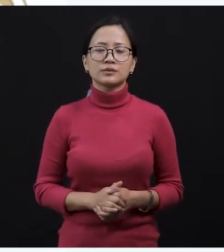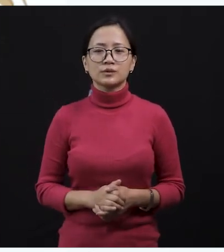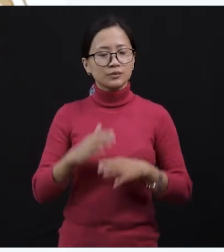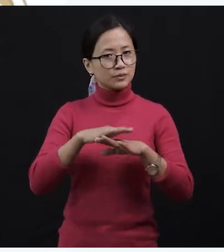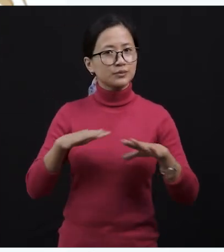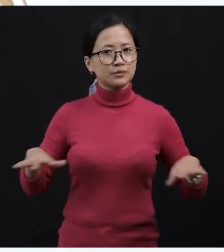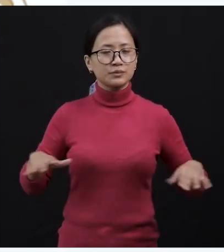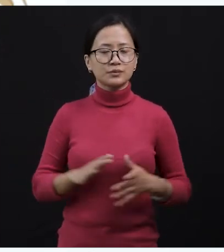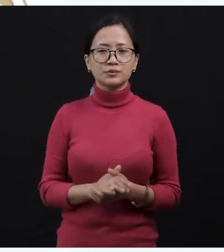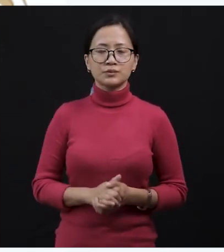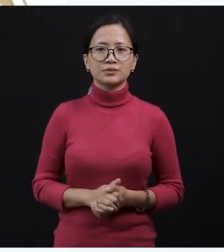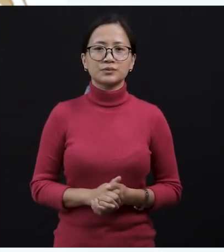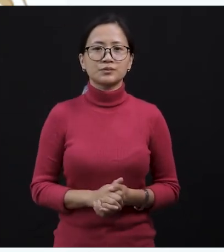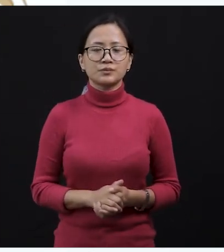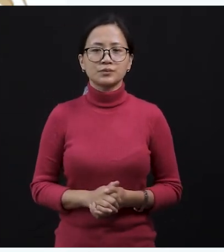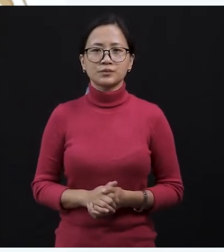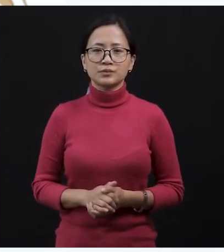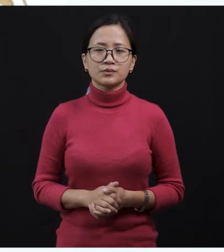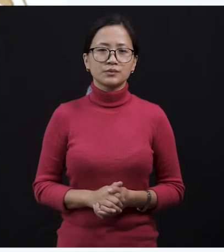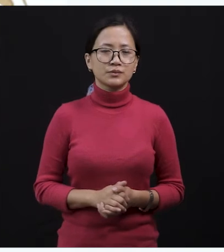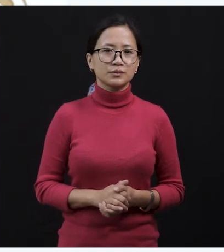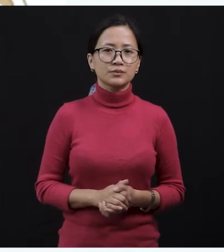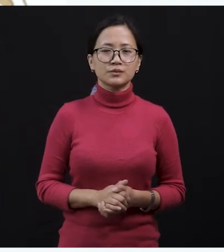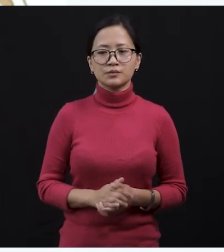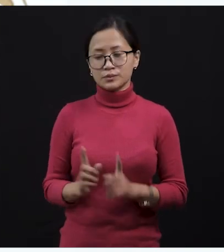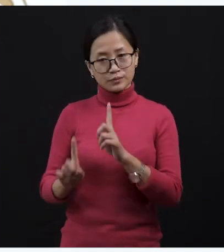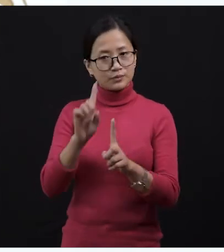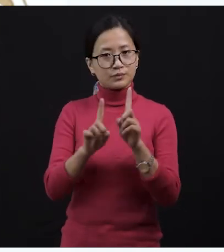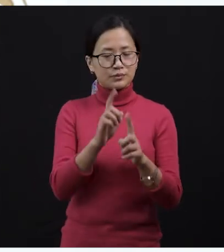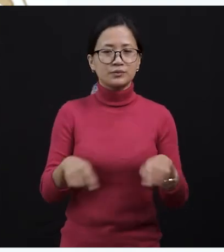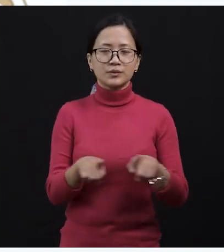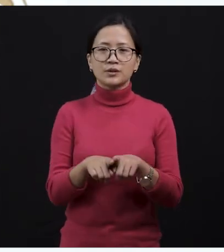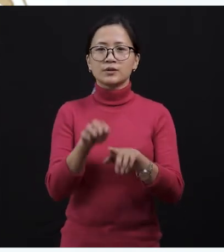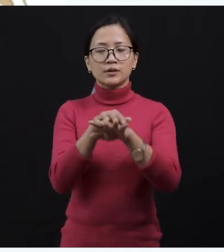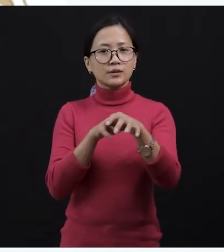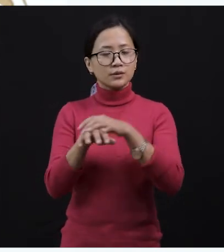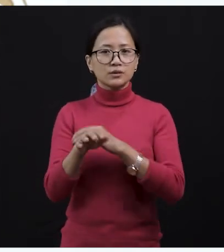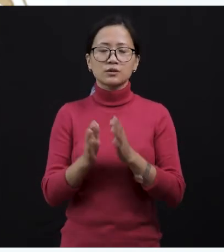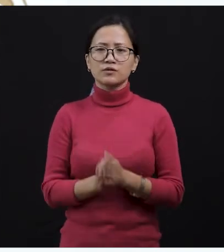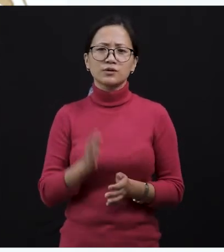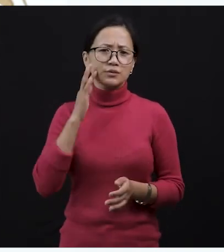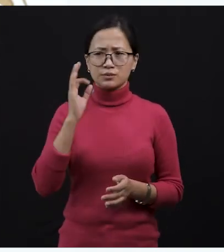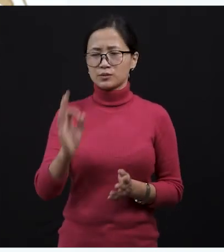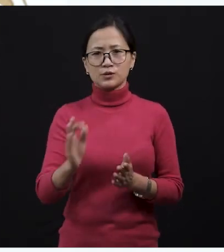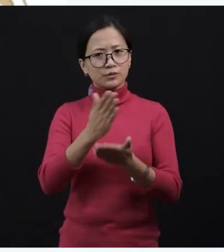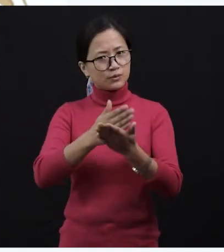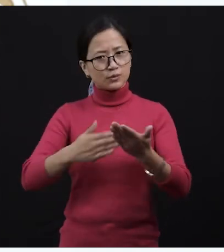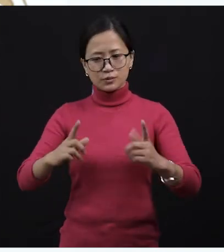So students, now, plants and animal are very important part of our